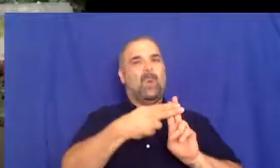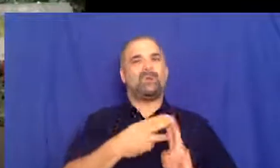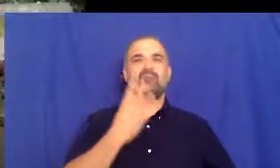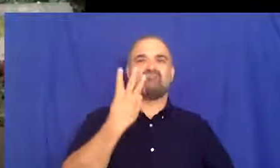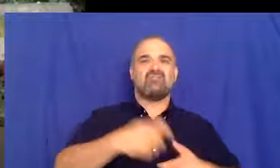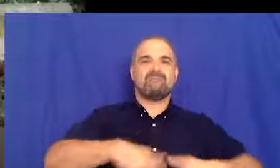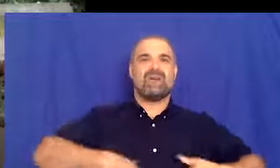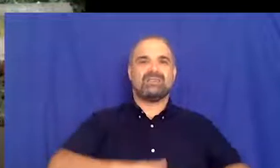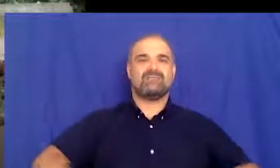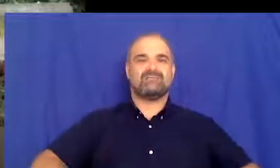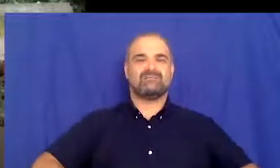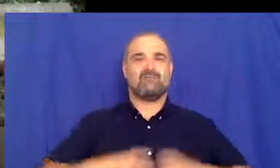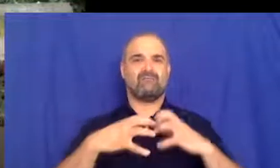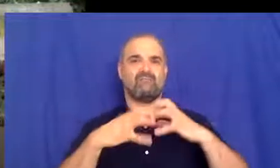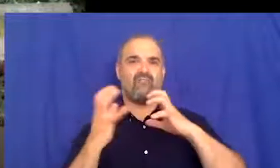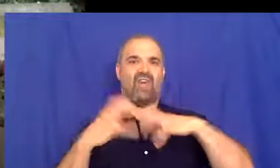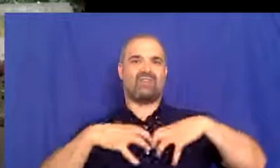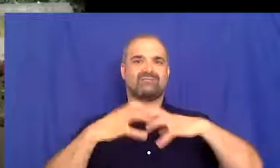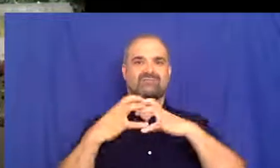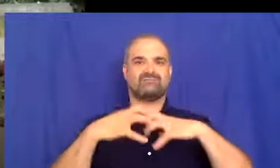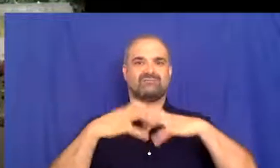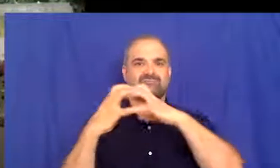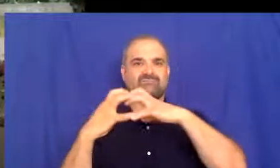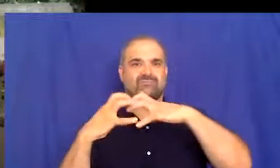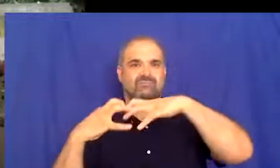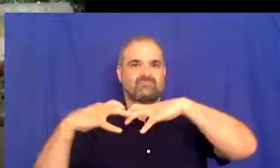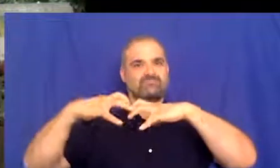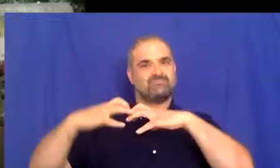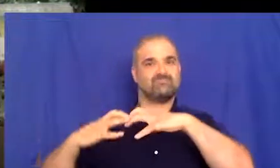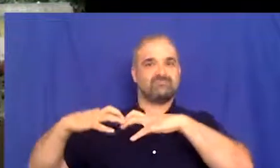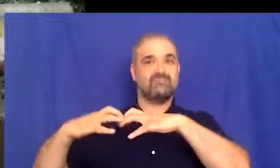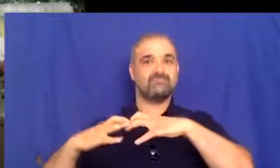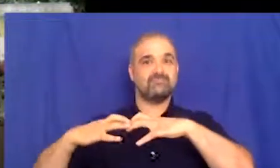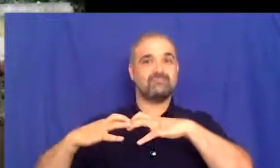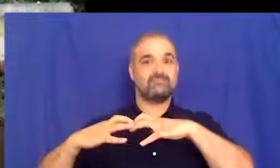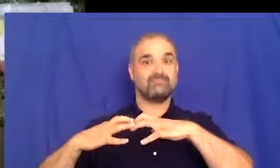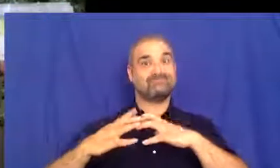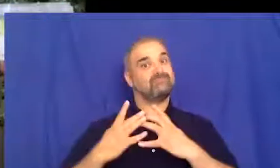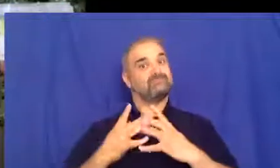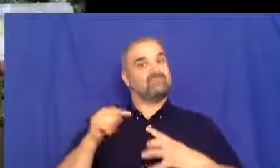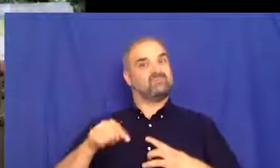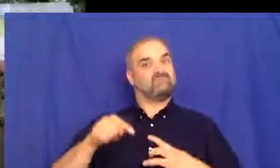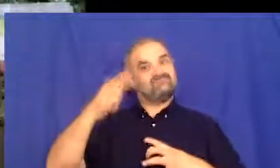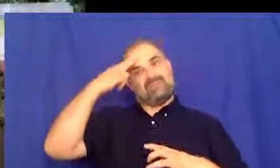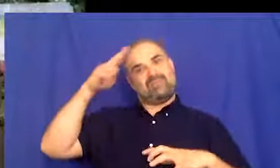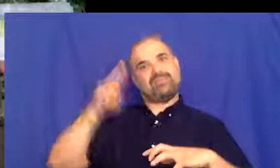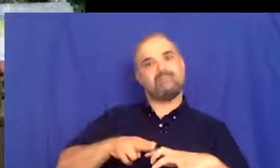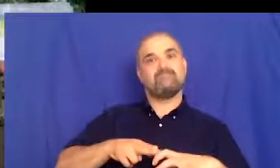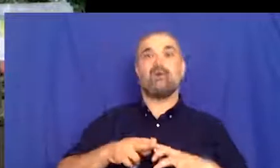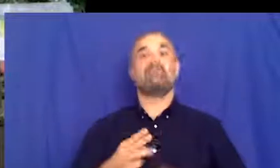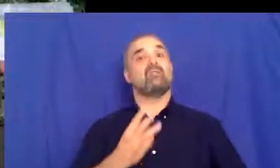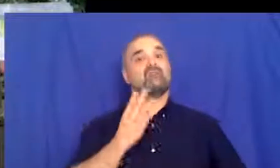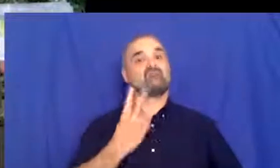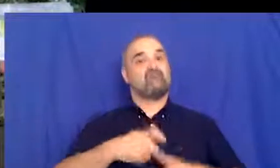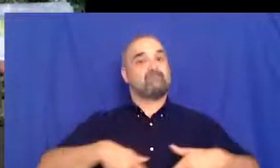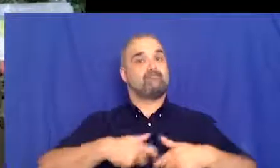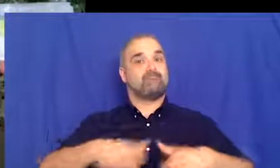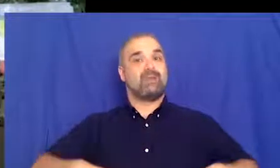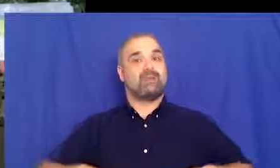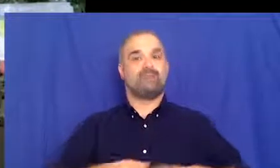Bits in between are just flexible connective tissue to actually connect the bands together. So yeah, that's Pele. He's a three-banded